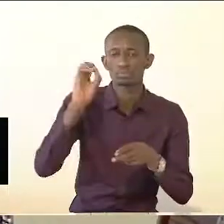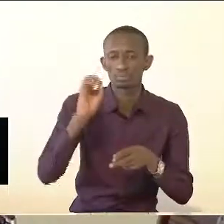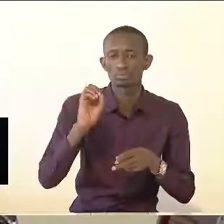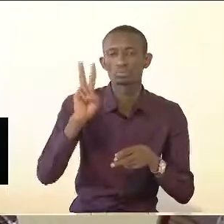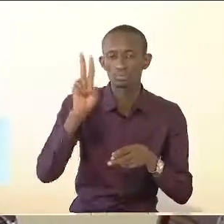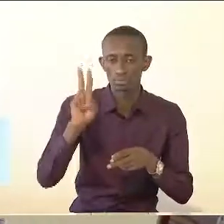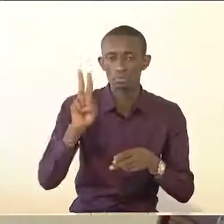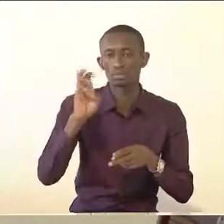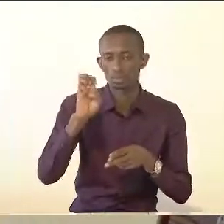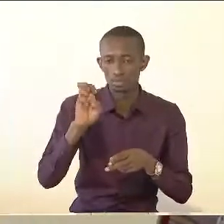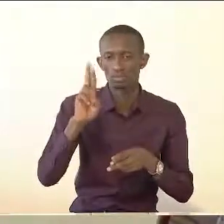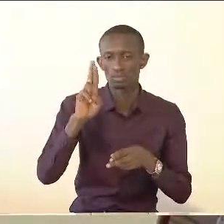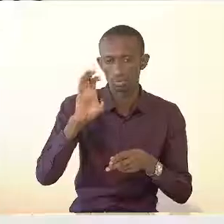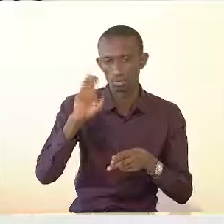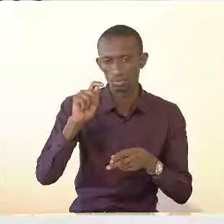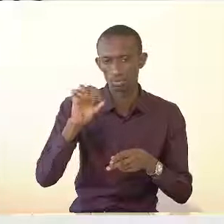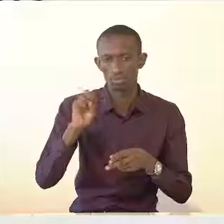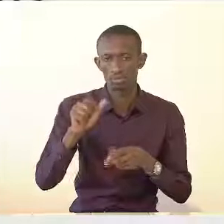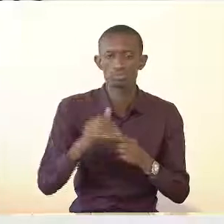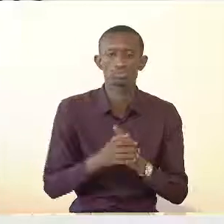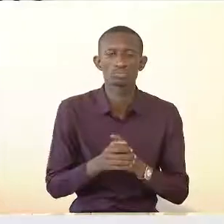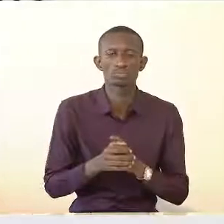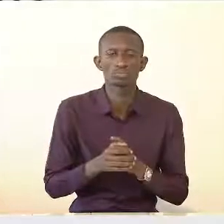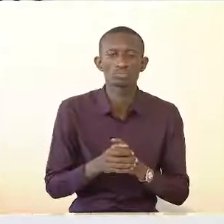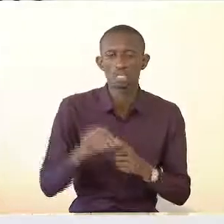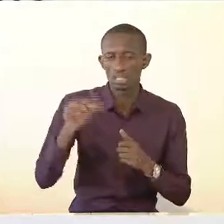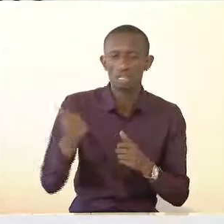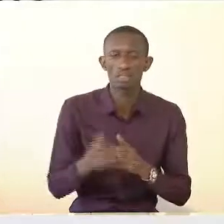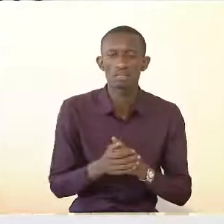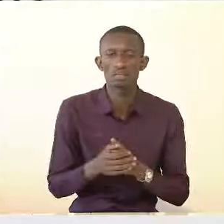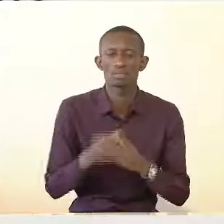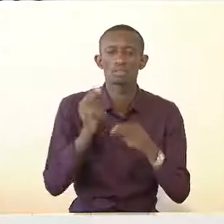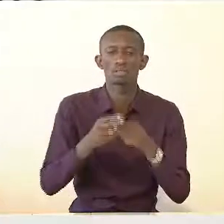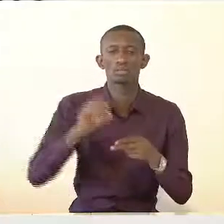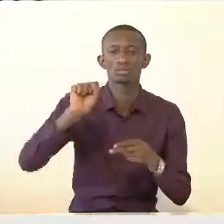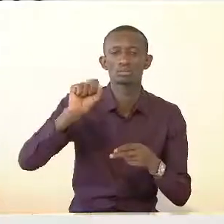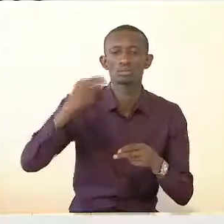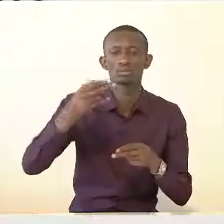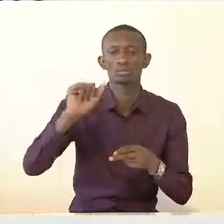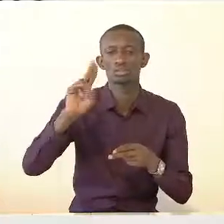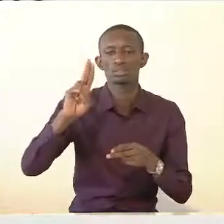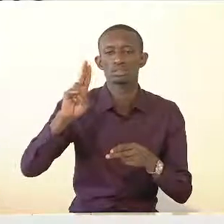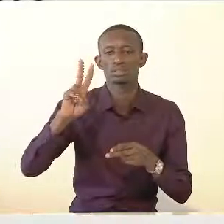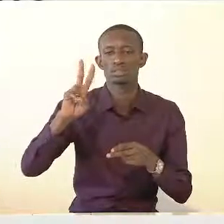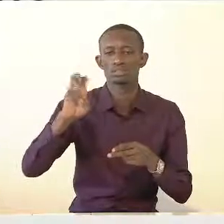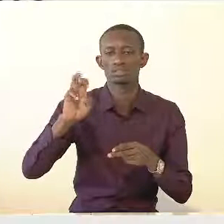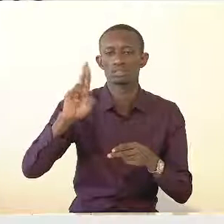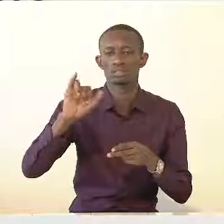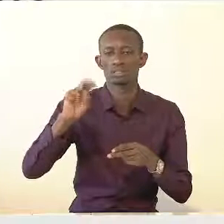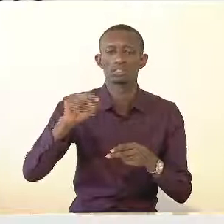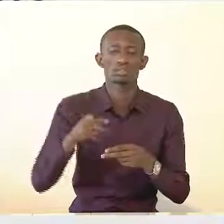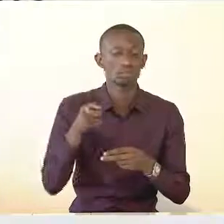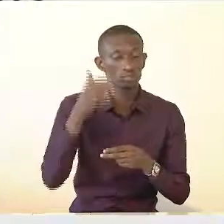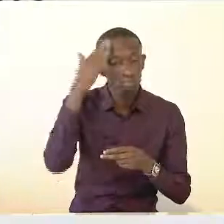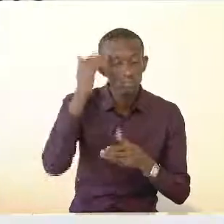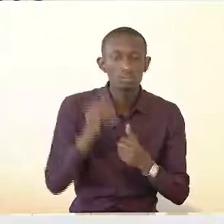Another one is shivering. I know what you call shivering. Everybody knows how we call shivering. When it